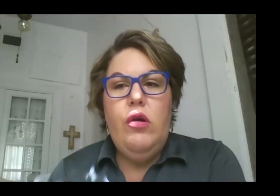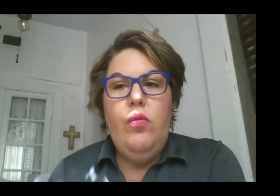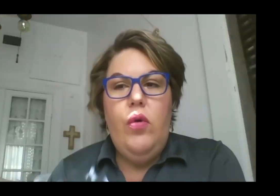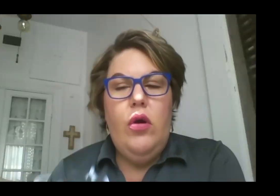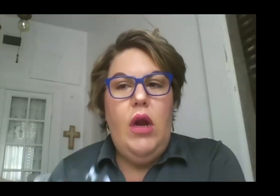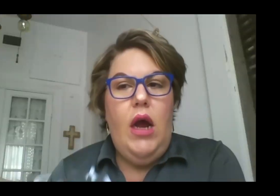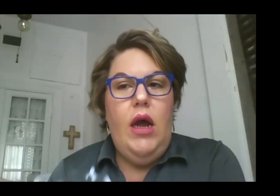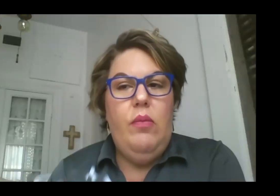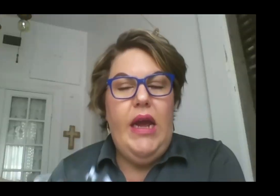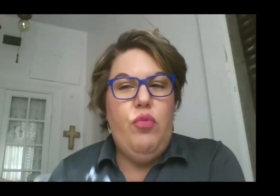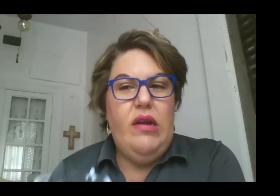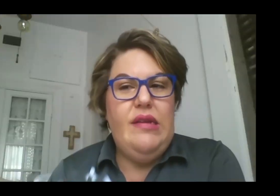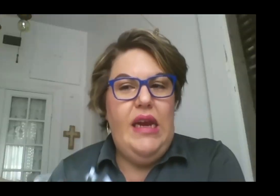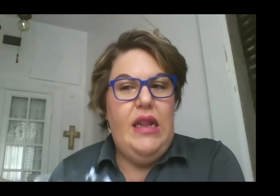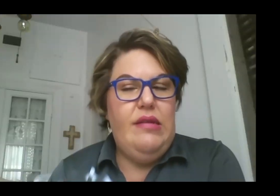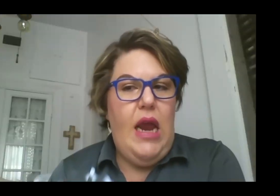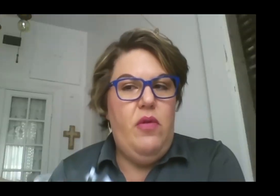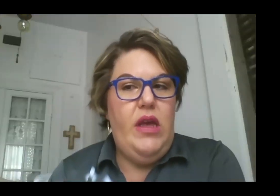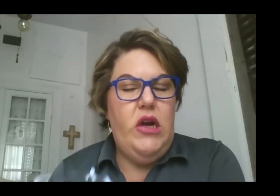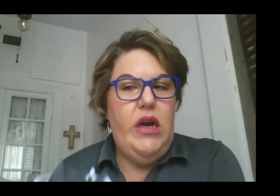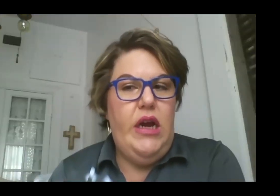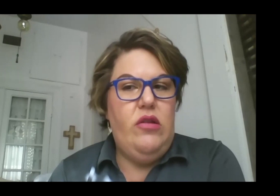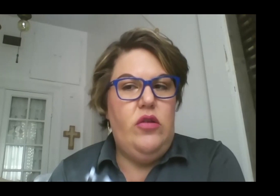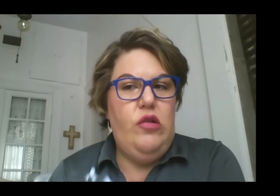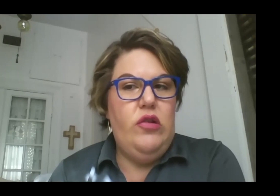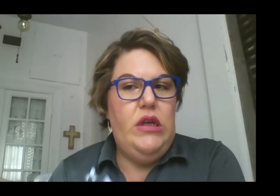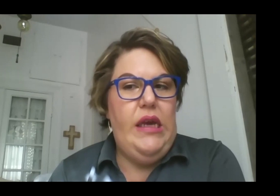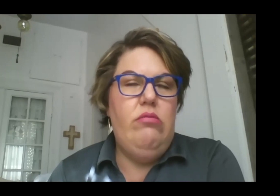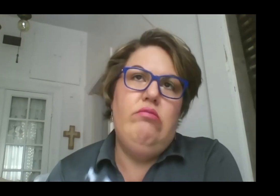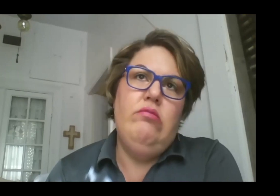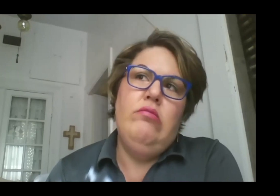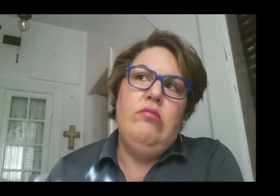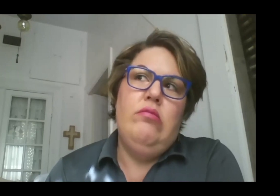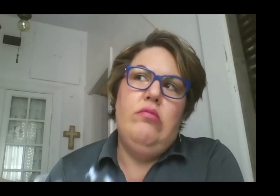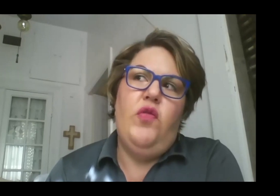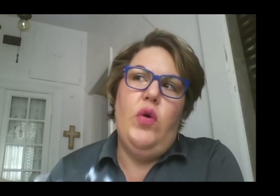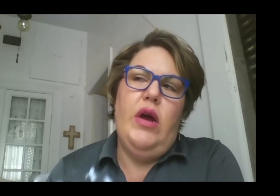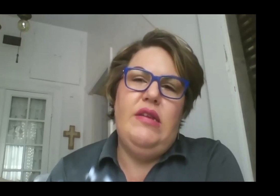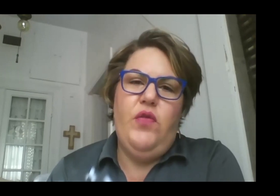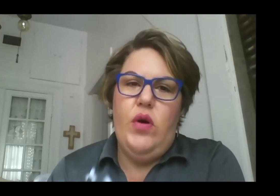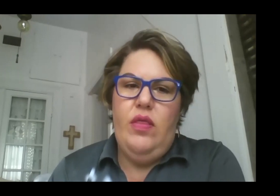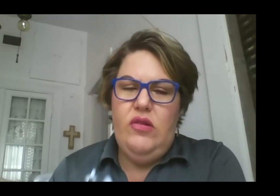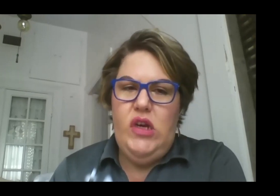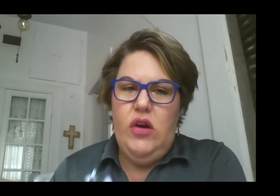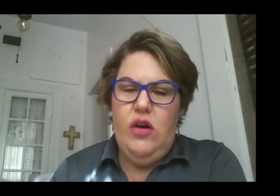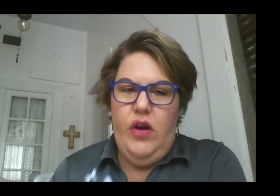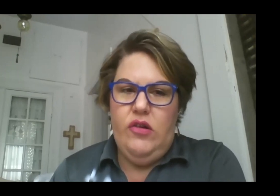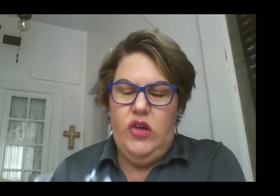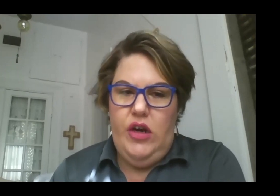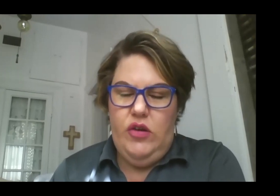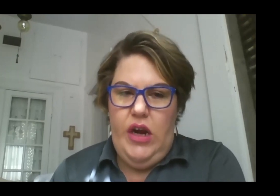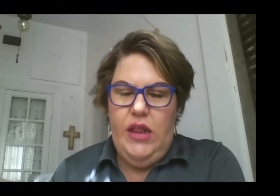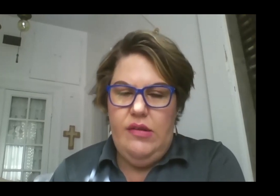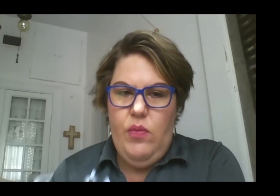Your award, again, processing at this time of the year, it's usually is it for this year or for next